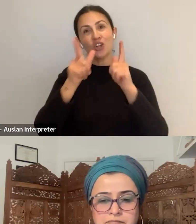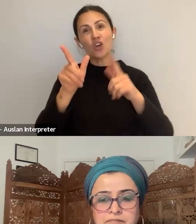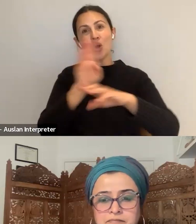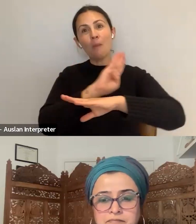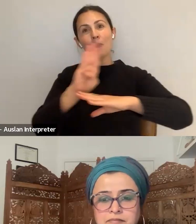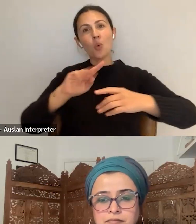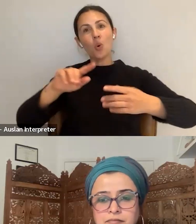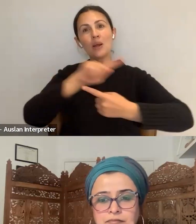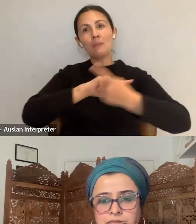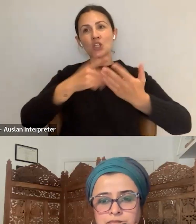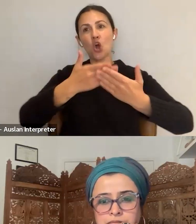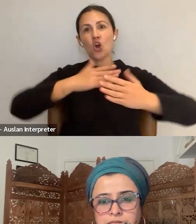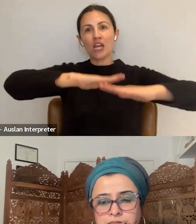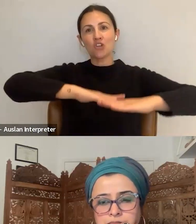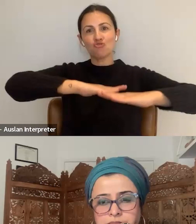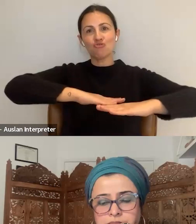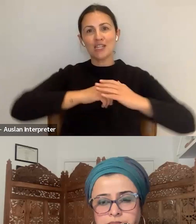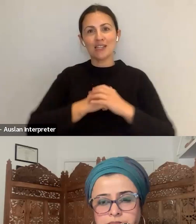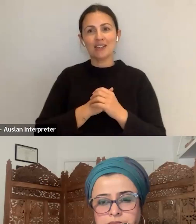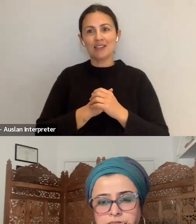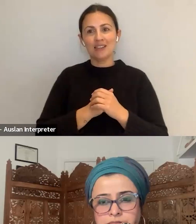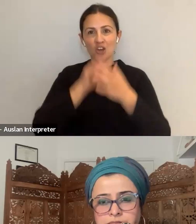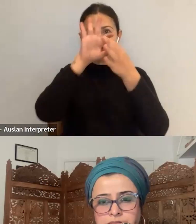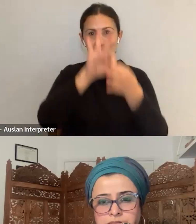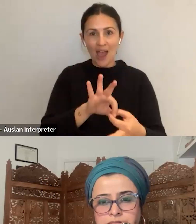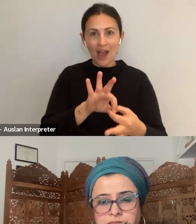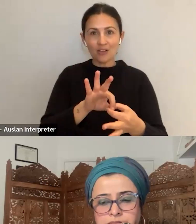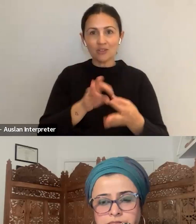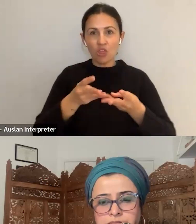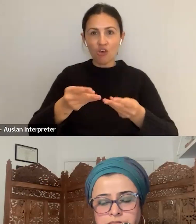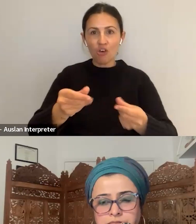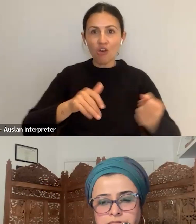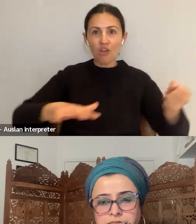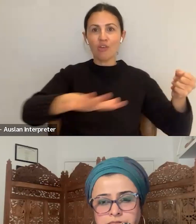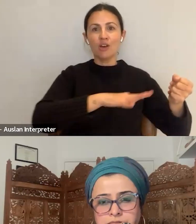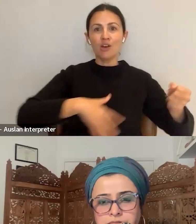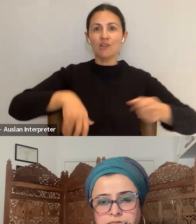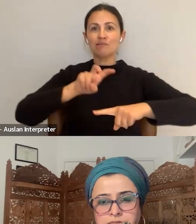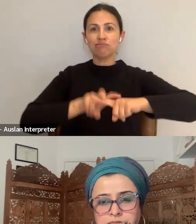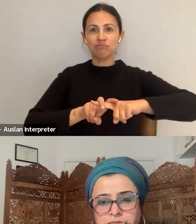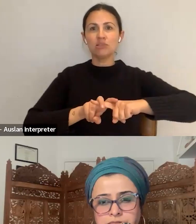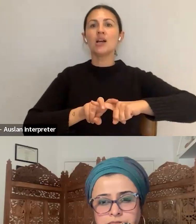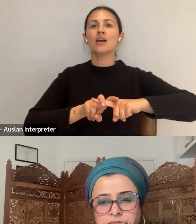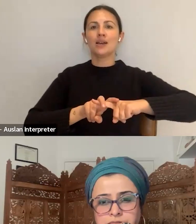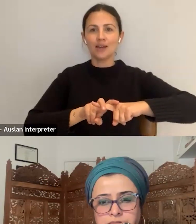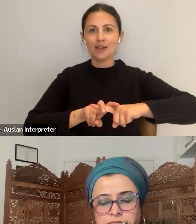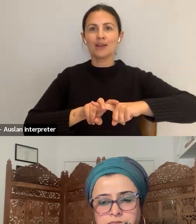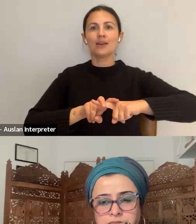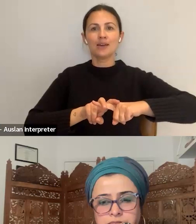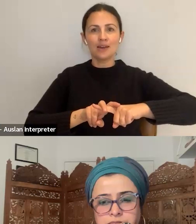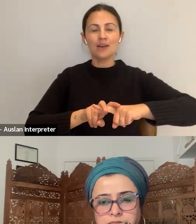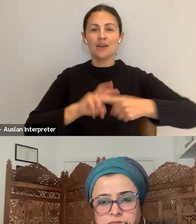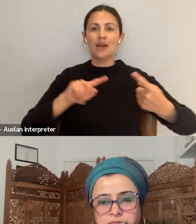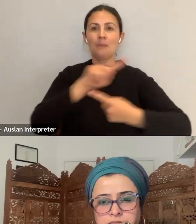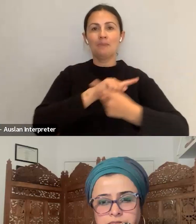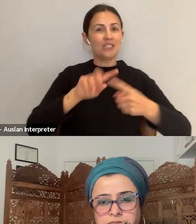to actually ground yourself and to connect as well, to see that relationship building as action. What